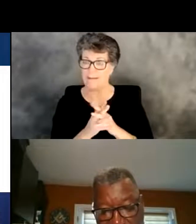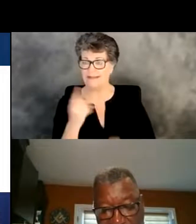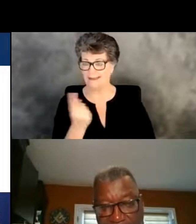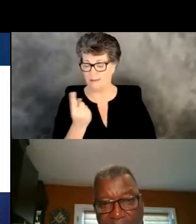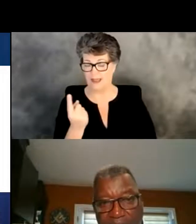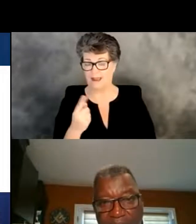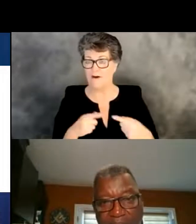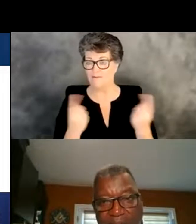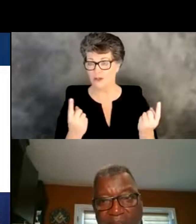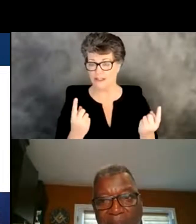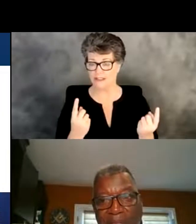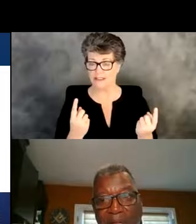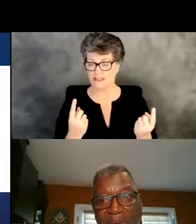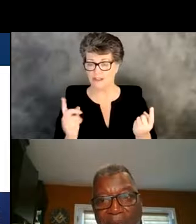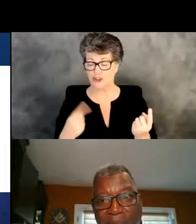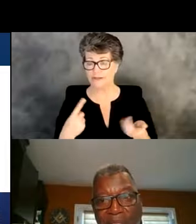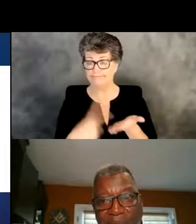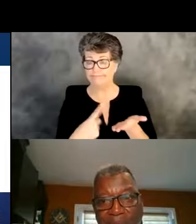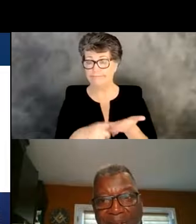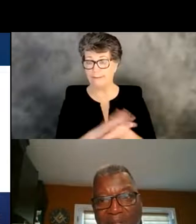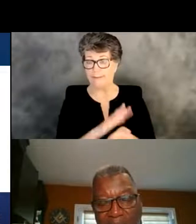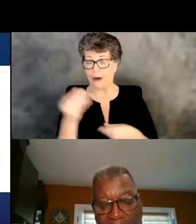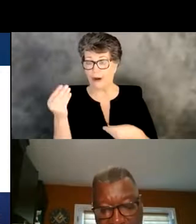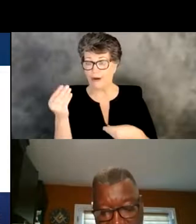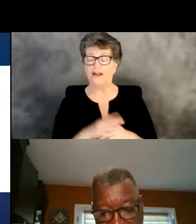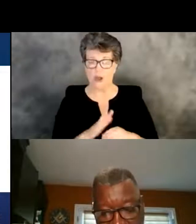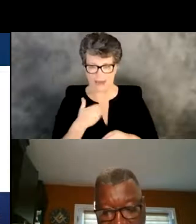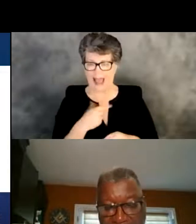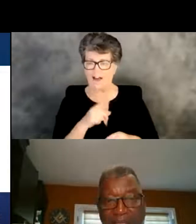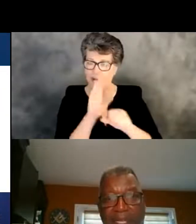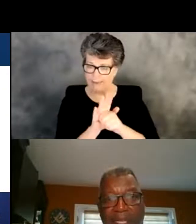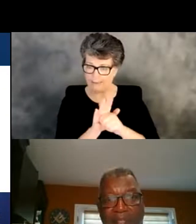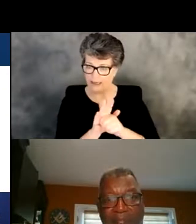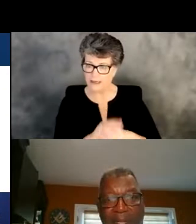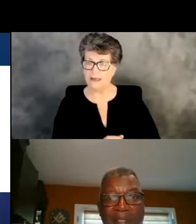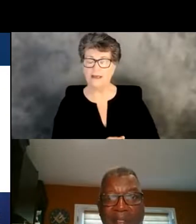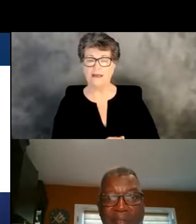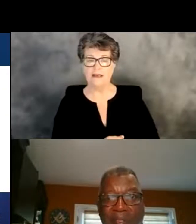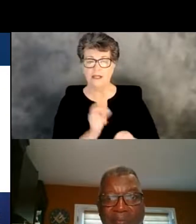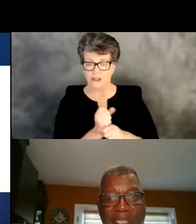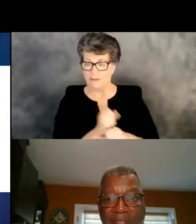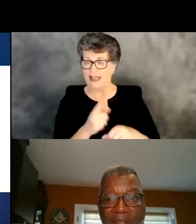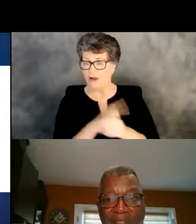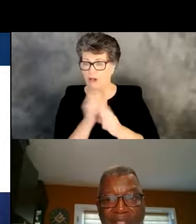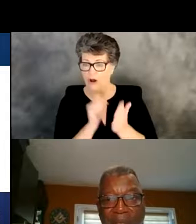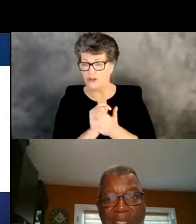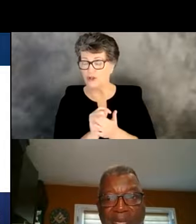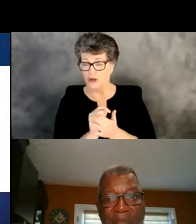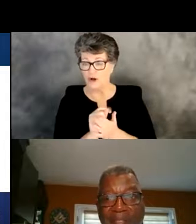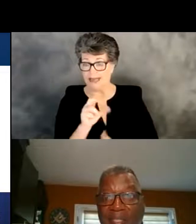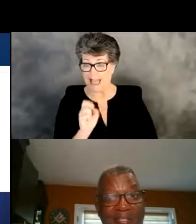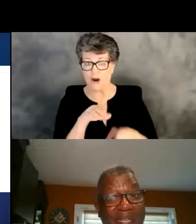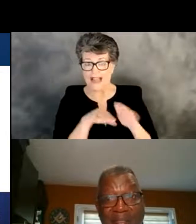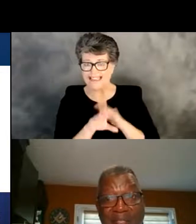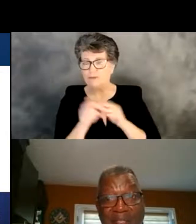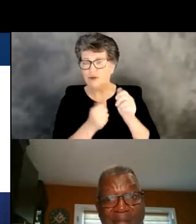versus just putting it on paper. And we have a commitment to making long-term care accessible to everyone. I